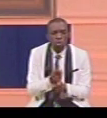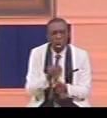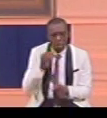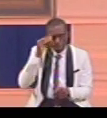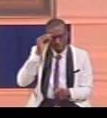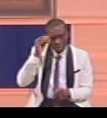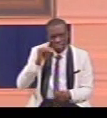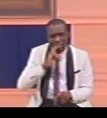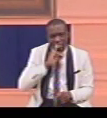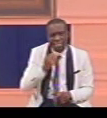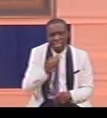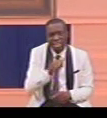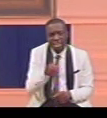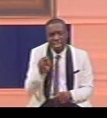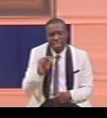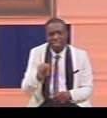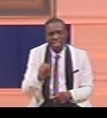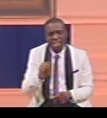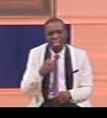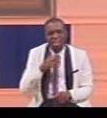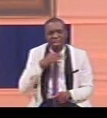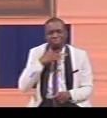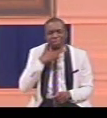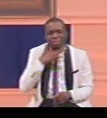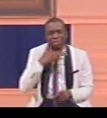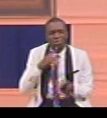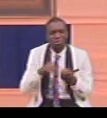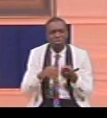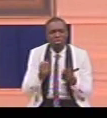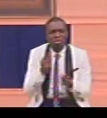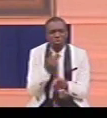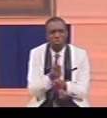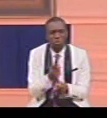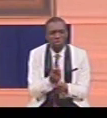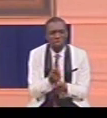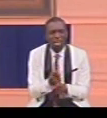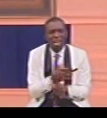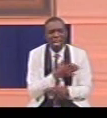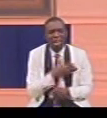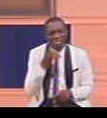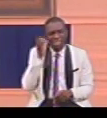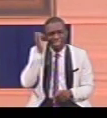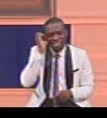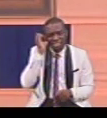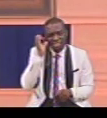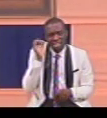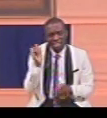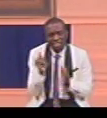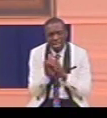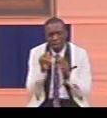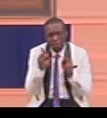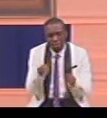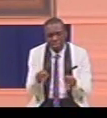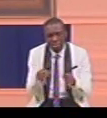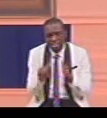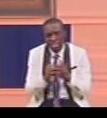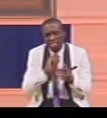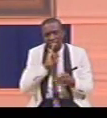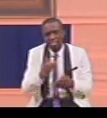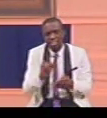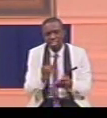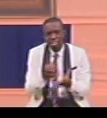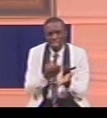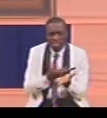Abomination to the jaws and he that is upright in the way is abomination to the